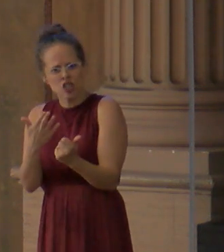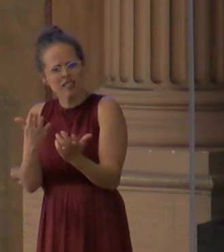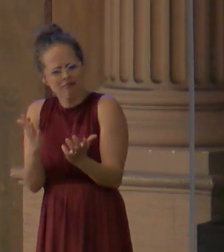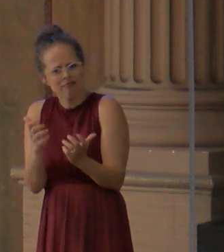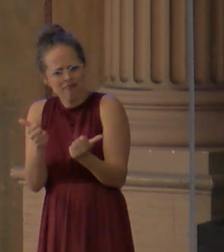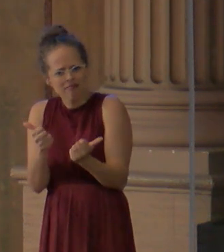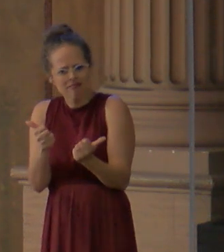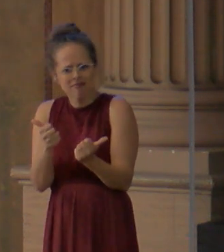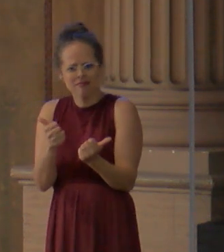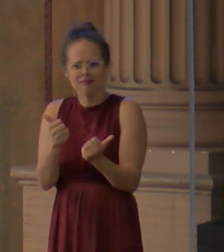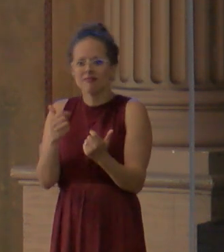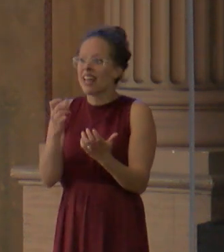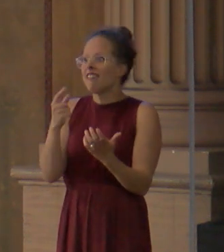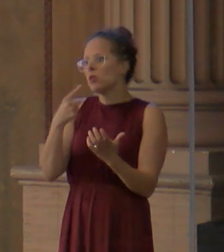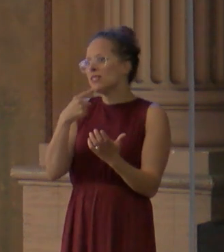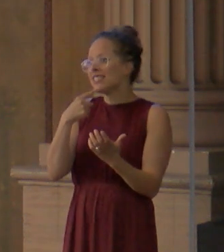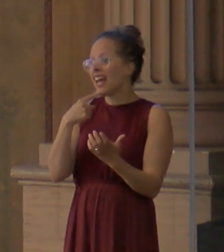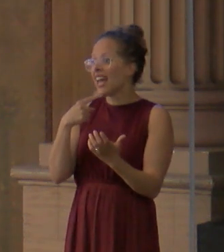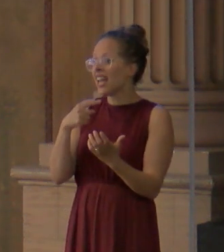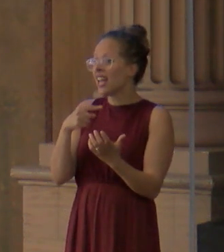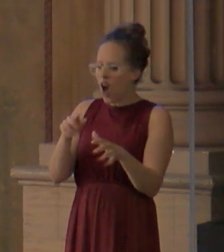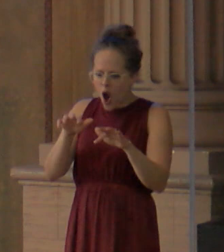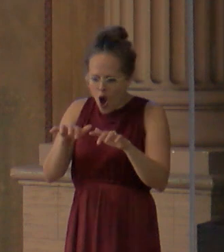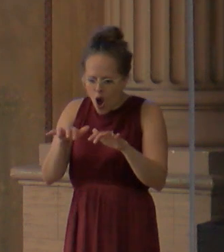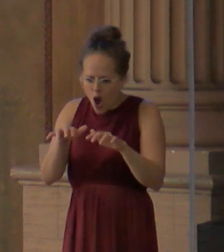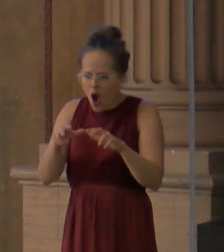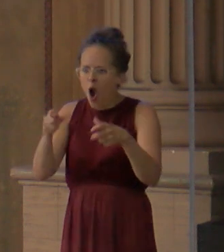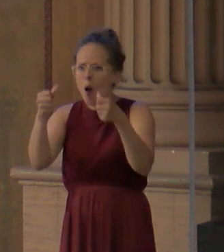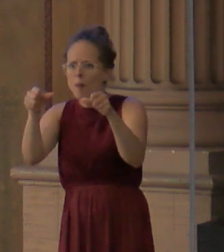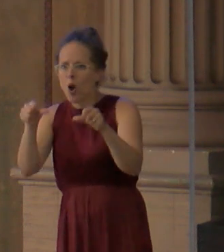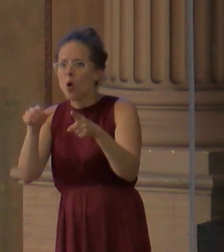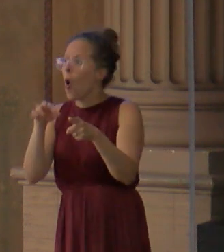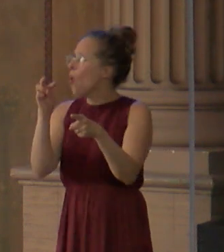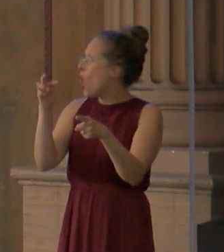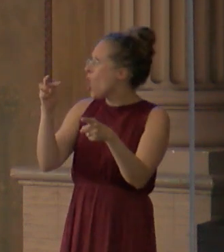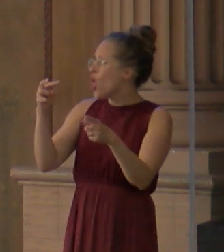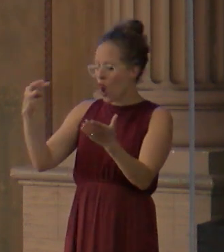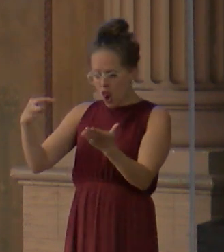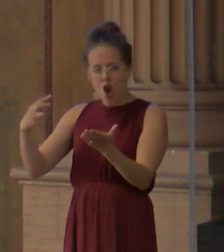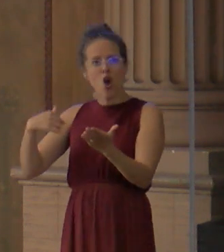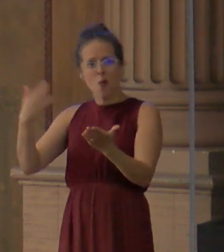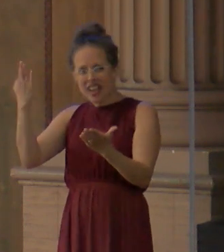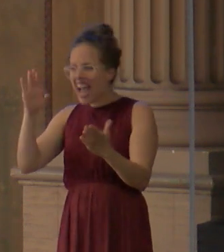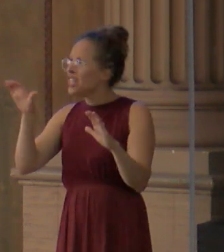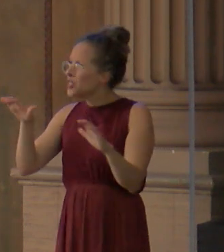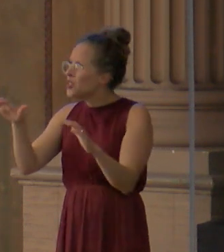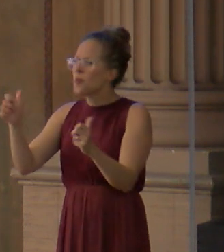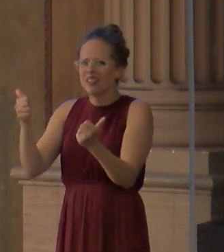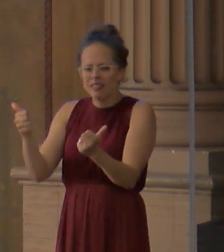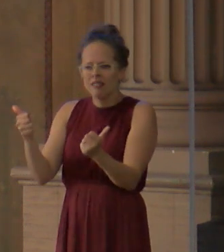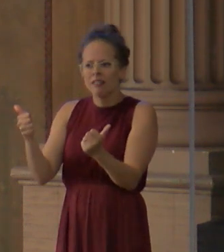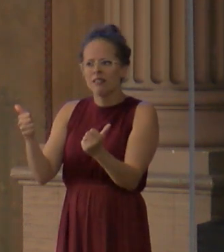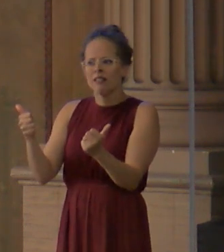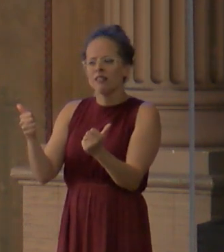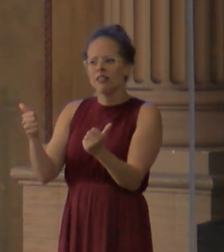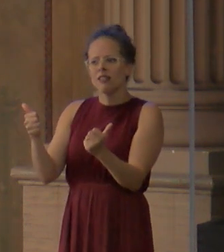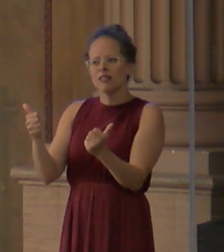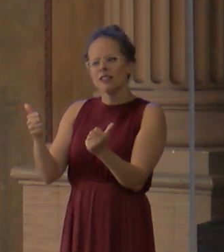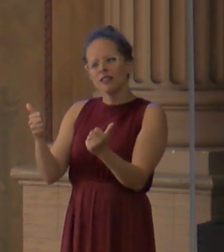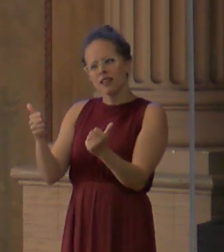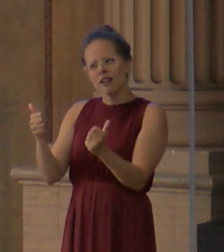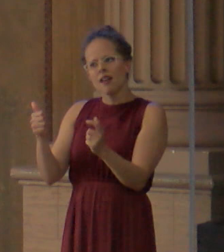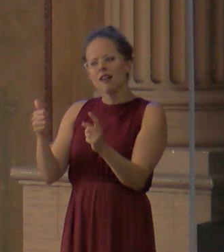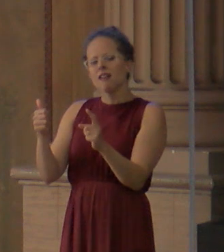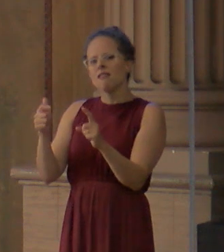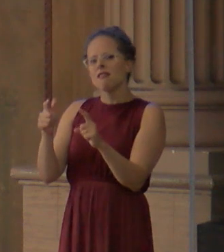doing in my life right now. That's a good thing and that's a right thing, but understand, there's a fine line between inviting others to rejoice with you